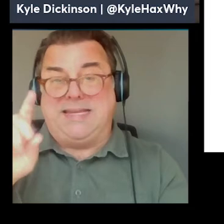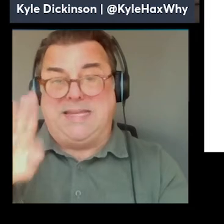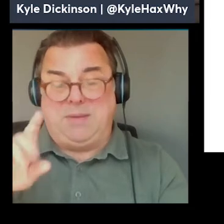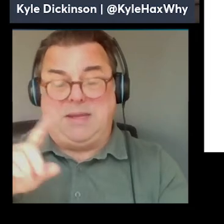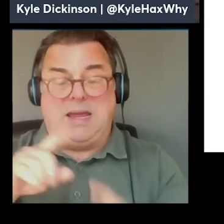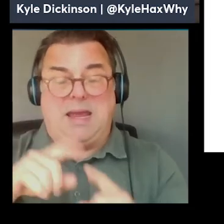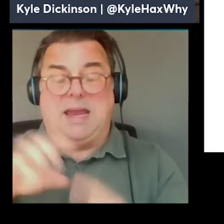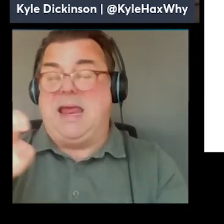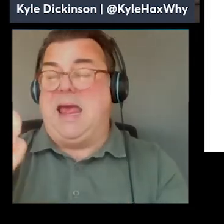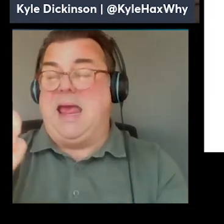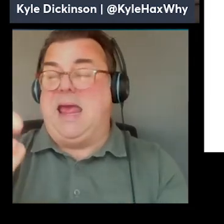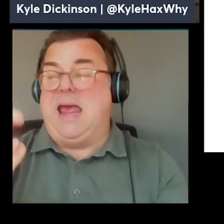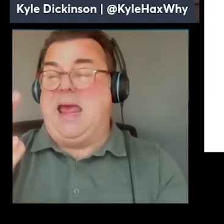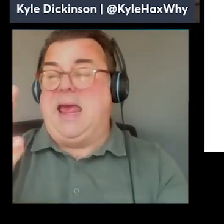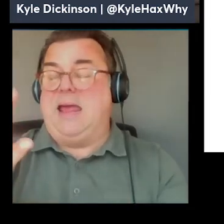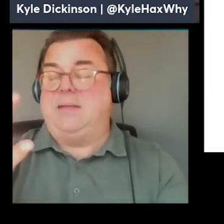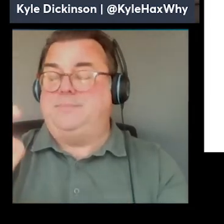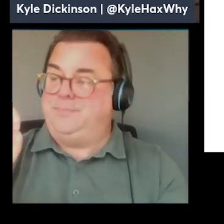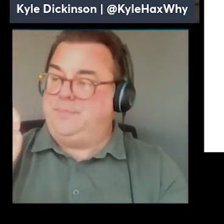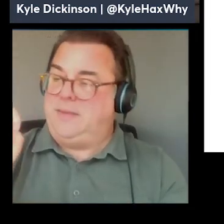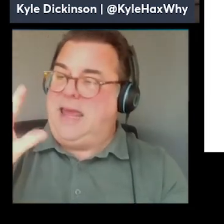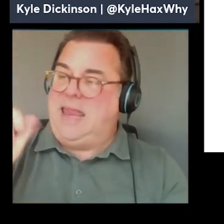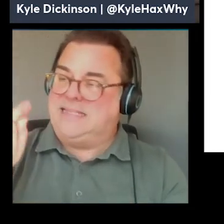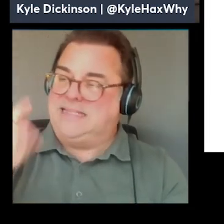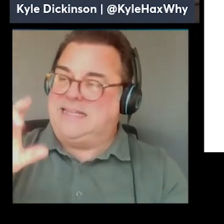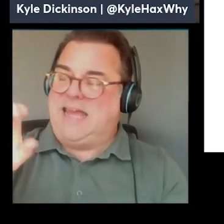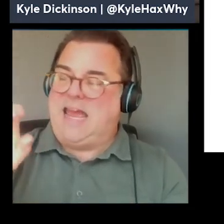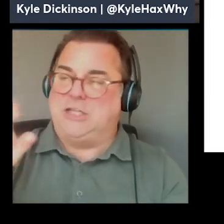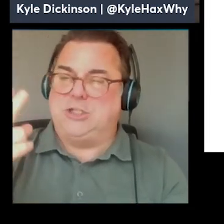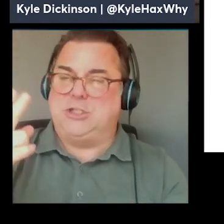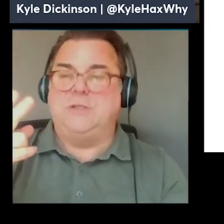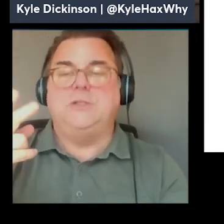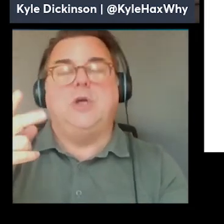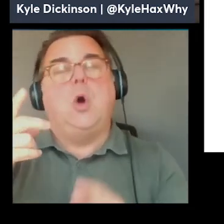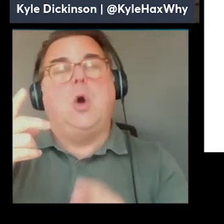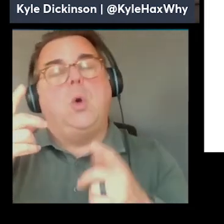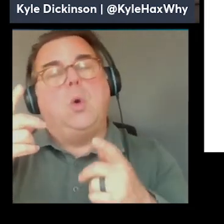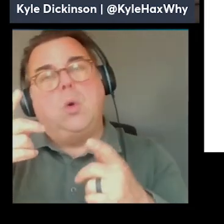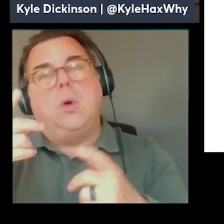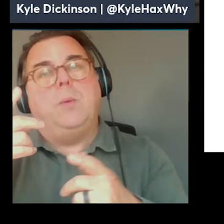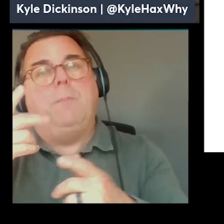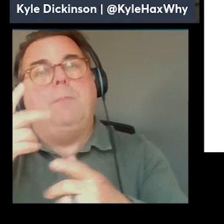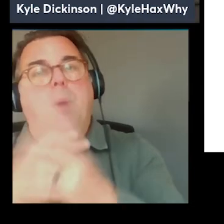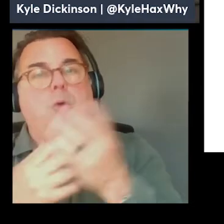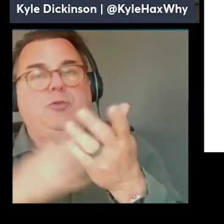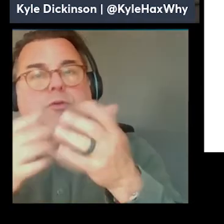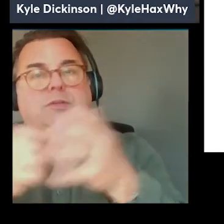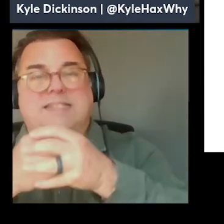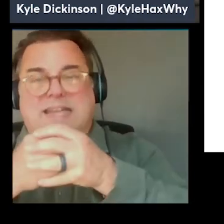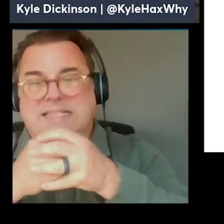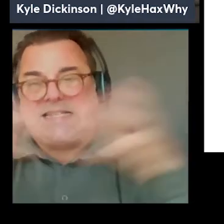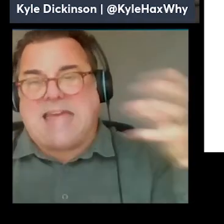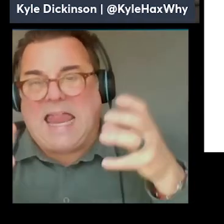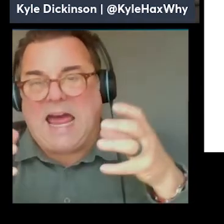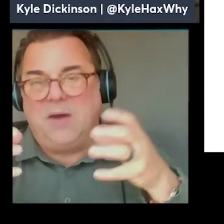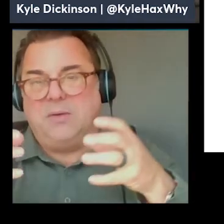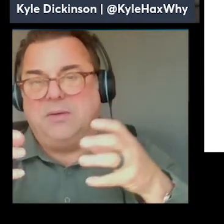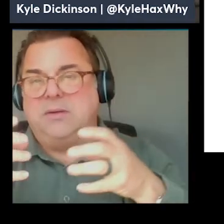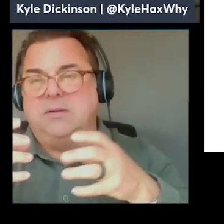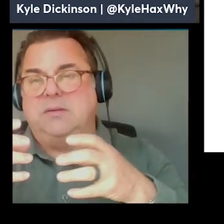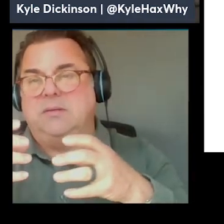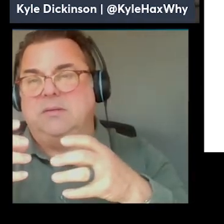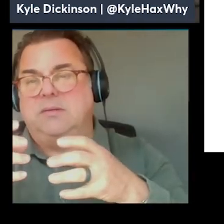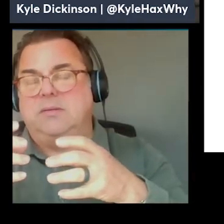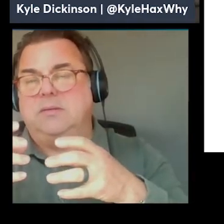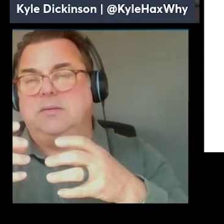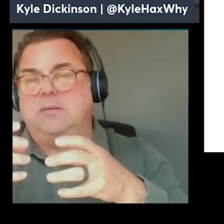them both. Both services can scale up as well as scale out, depending on your needs. So you can, as you can see down here, you can scale